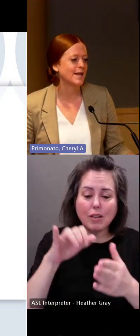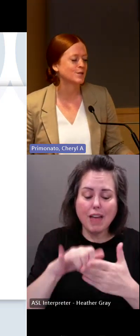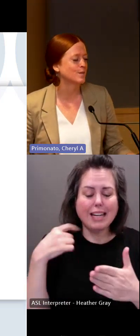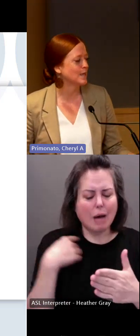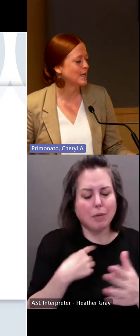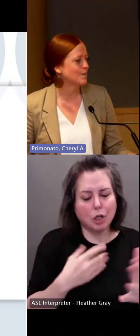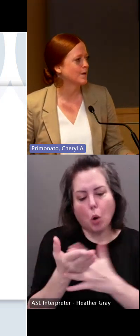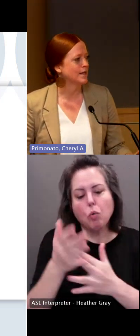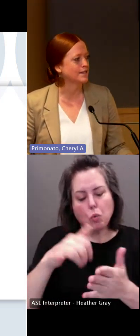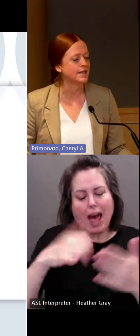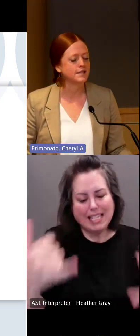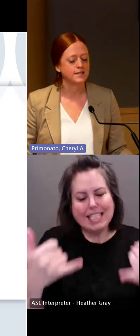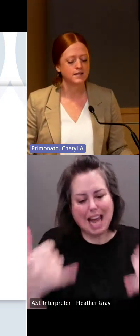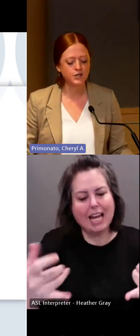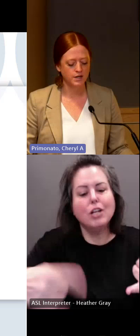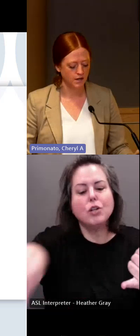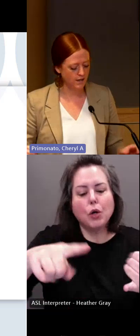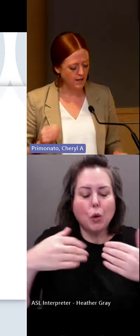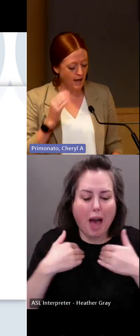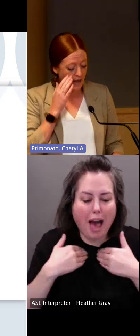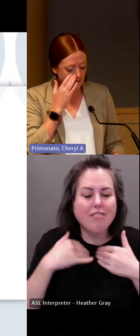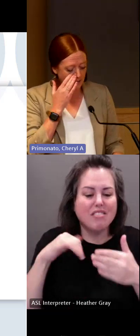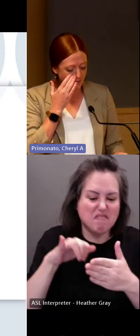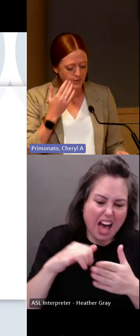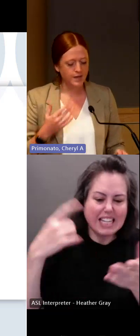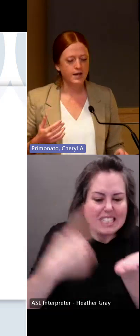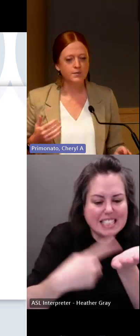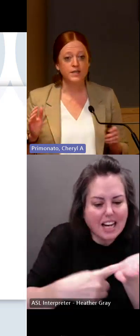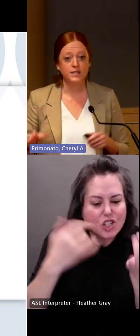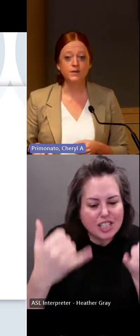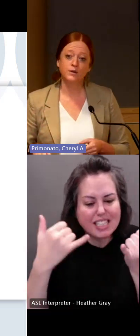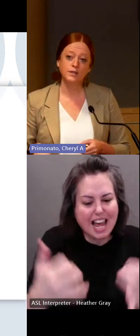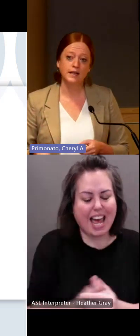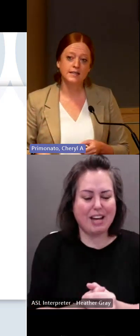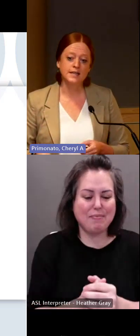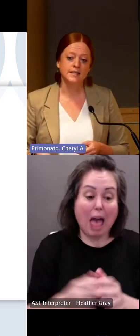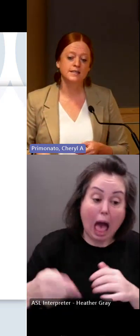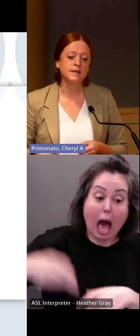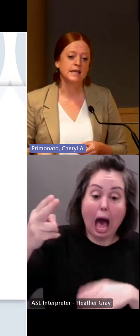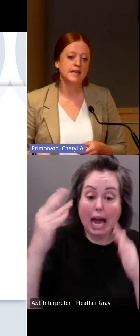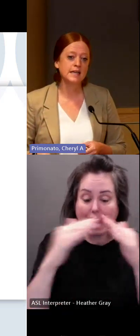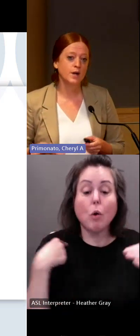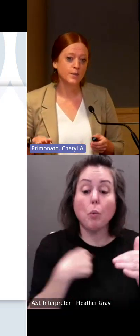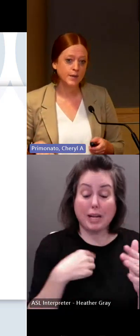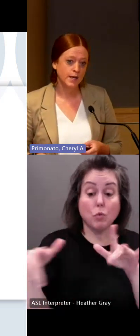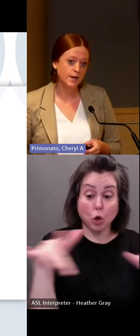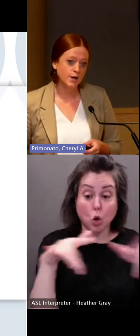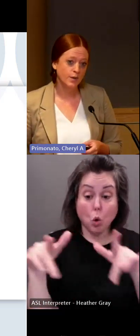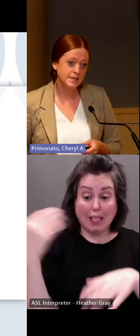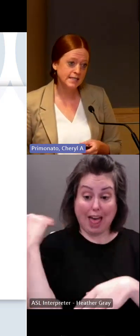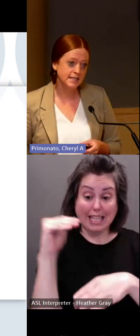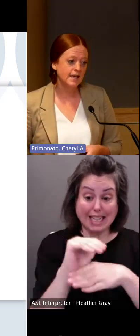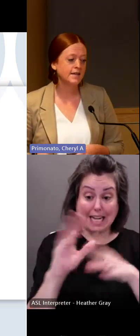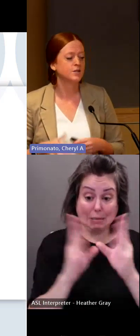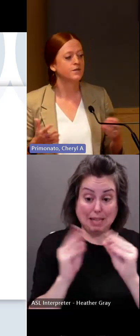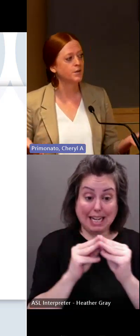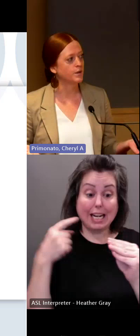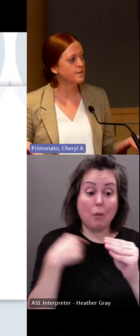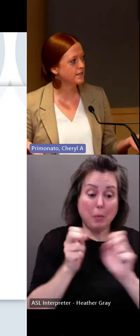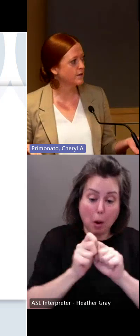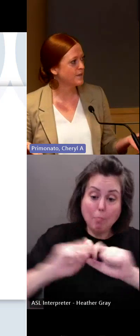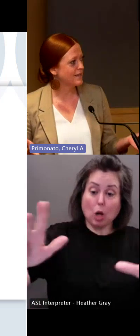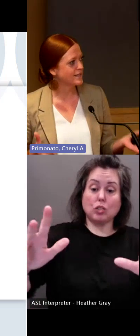over today. So I'm going to keep today's discussion high level, but we did record last night's meeting and we are putting it on our website today.